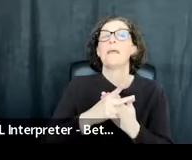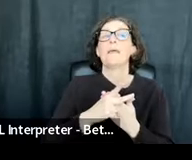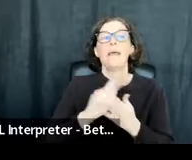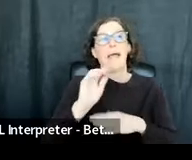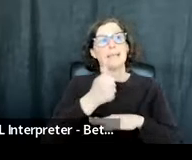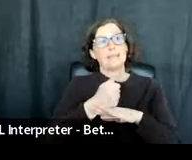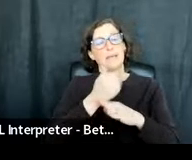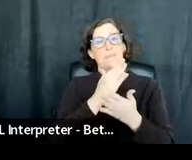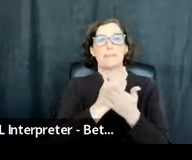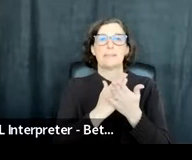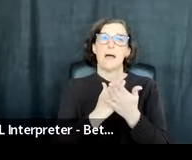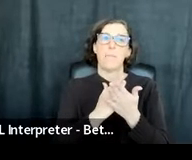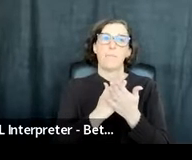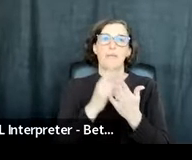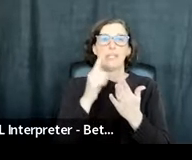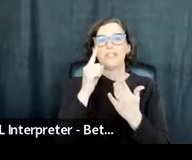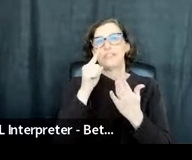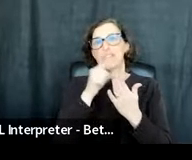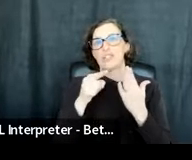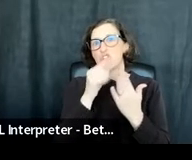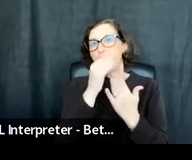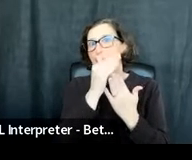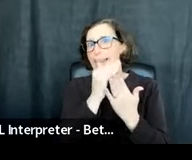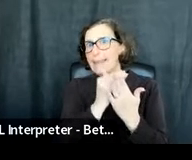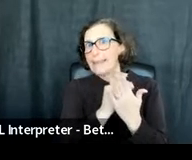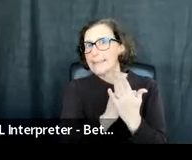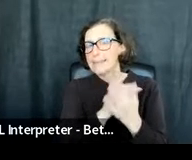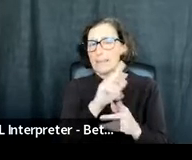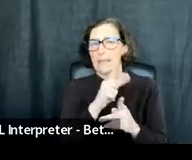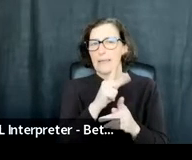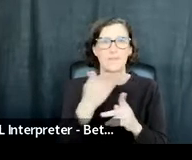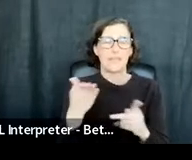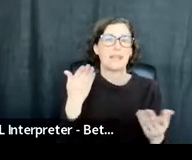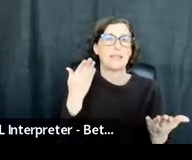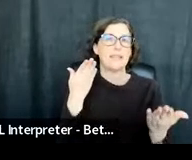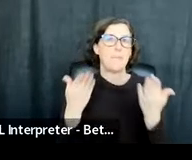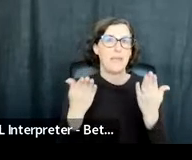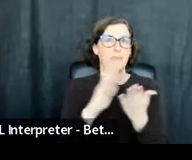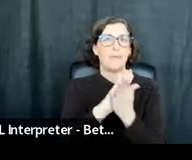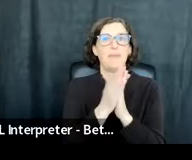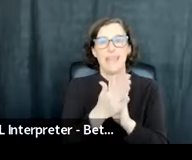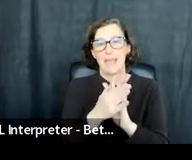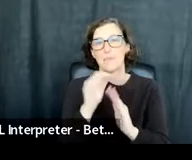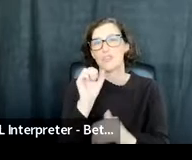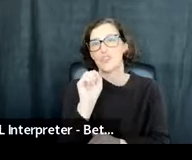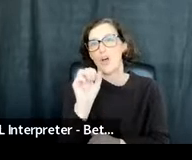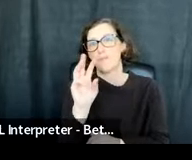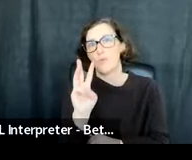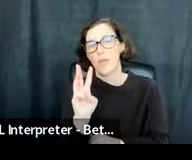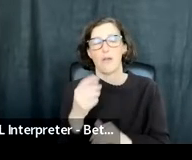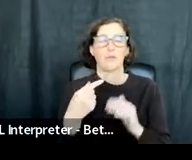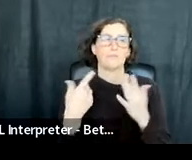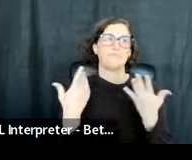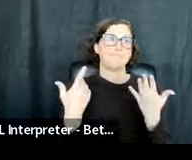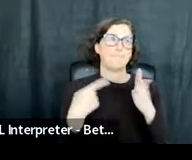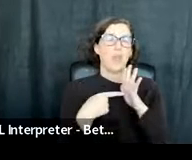kind of either checklist type thing that may have been turned into a piece of software, like,